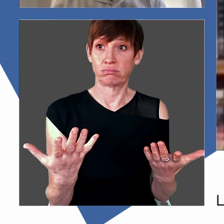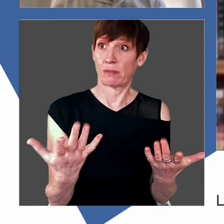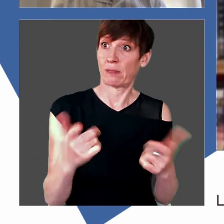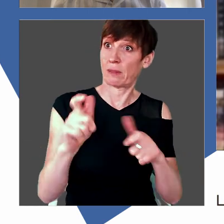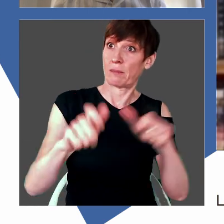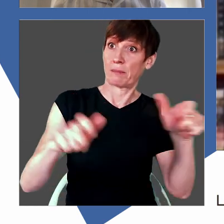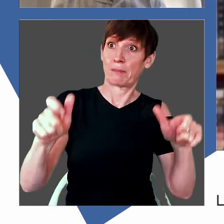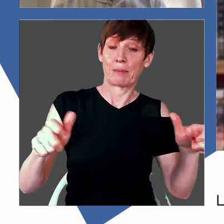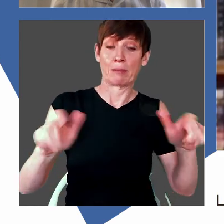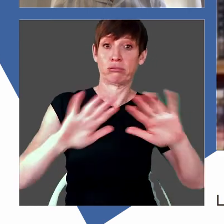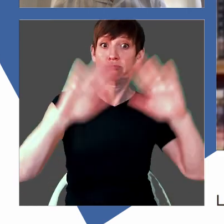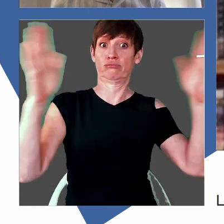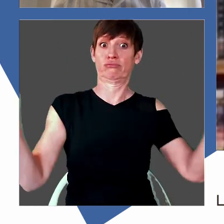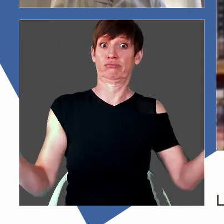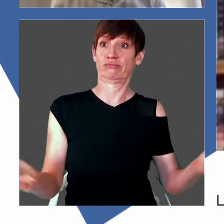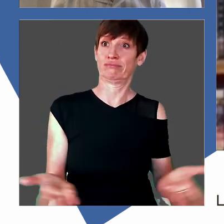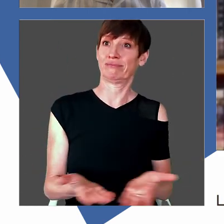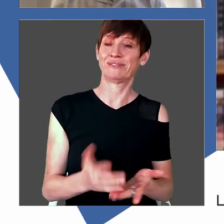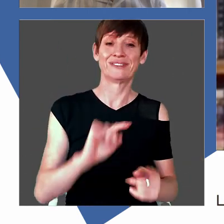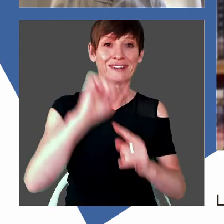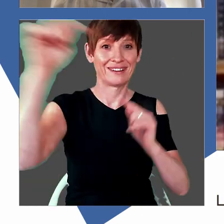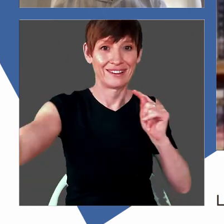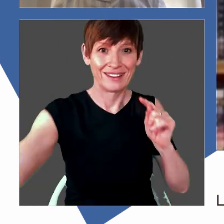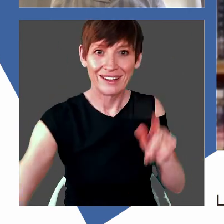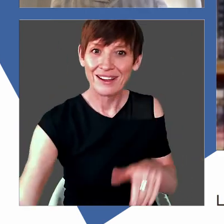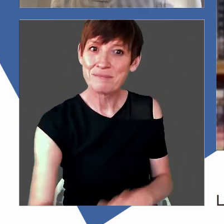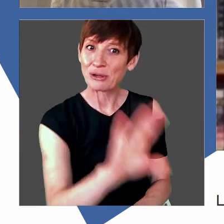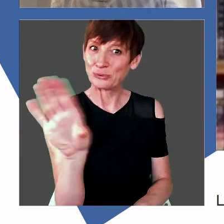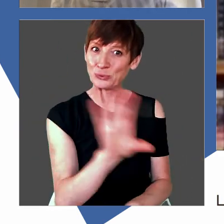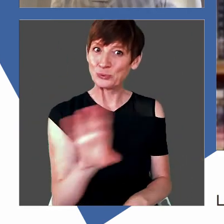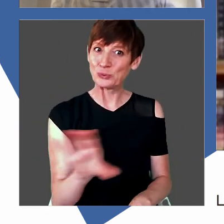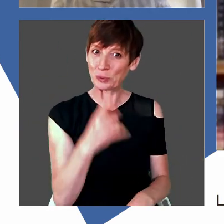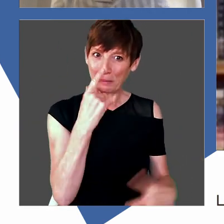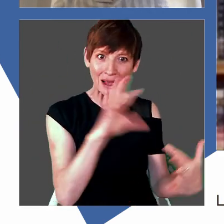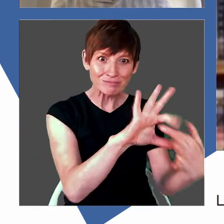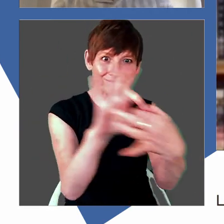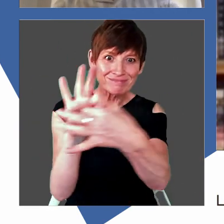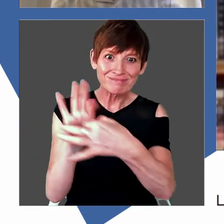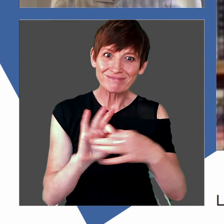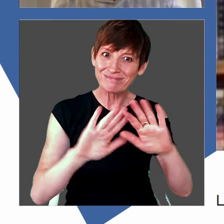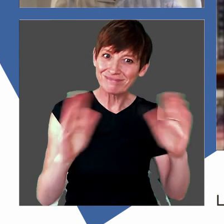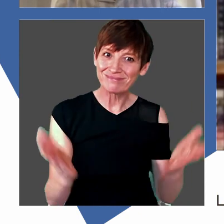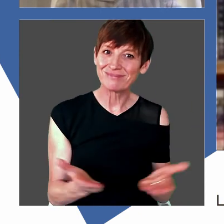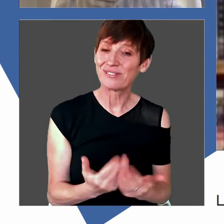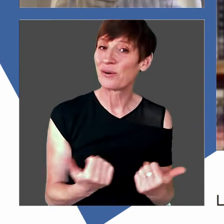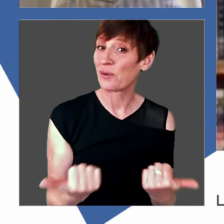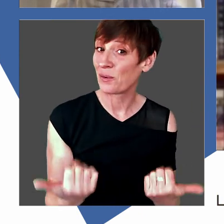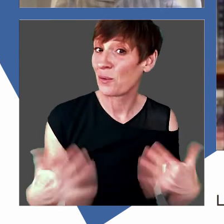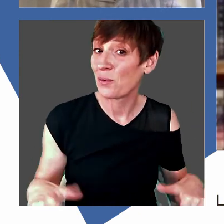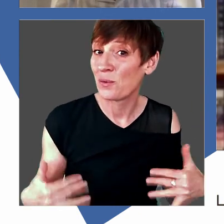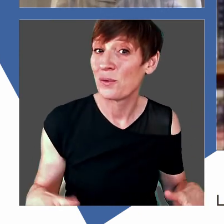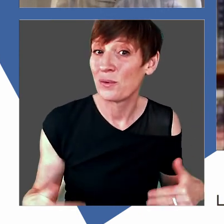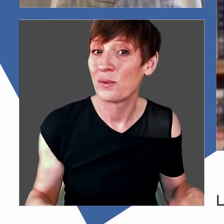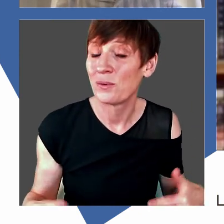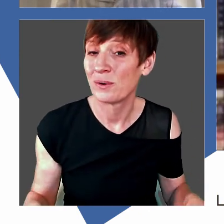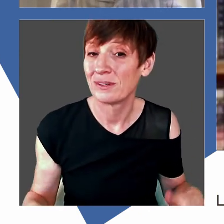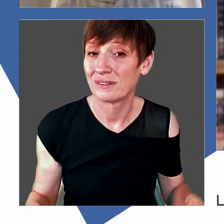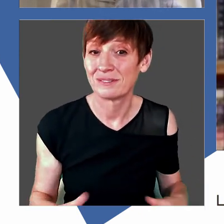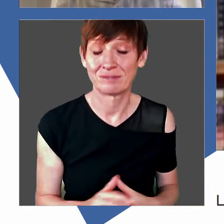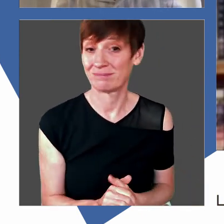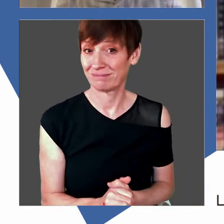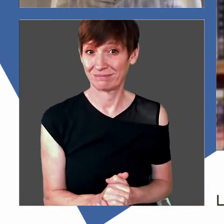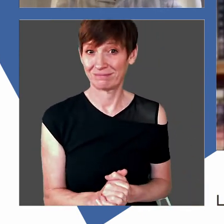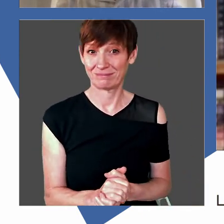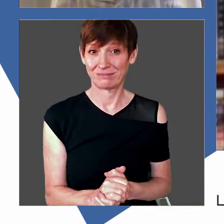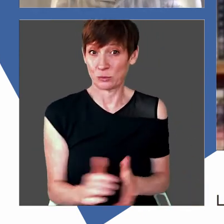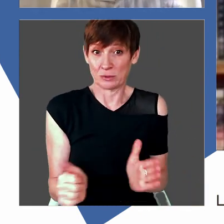have struggled to get a meeting with. So I think taking advantage of the way in which we're working now is great. And you're not limited by where you